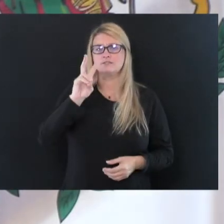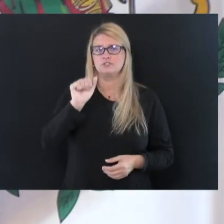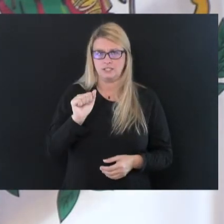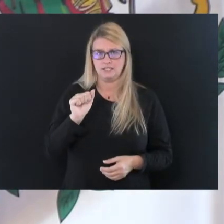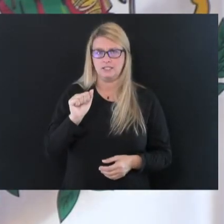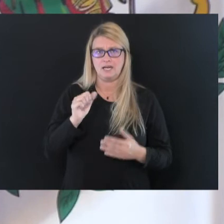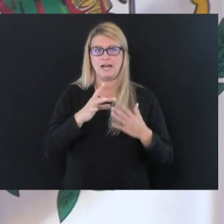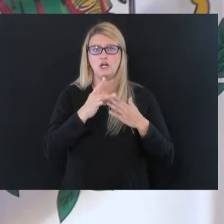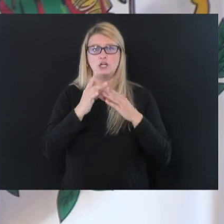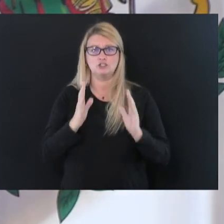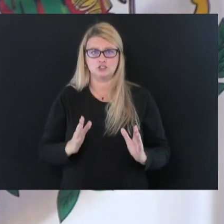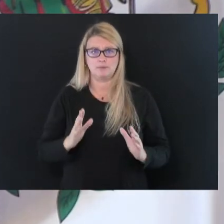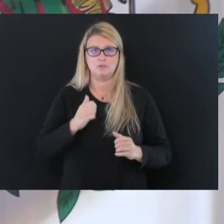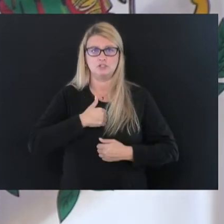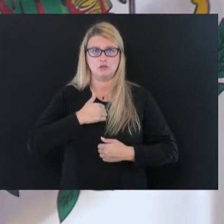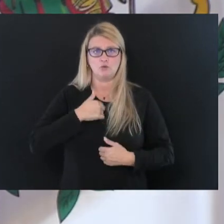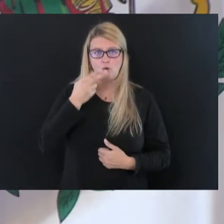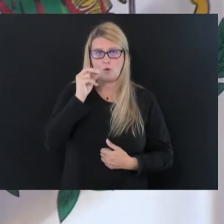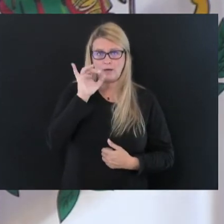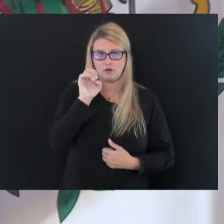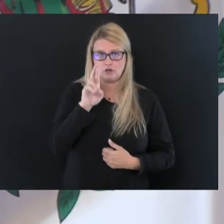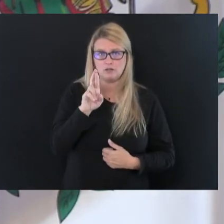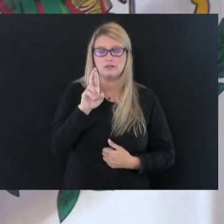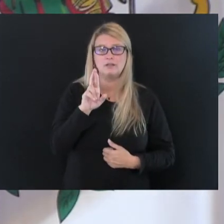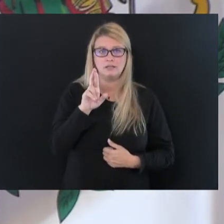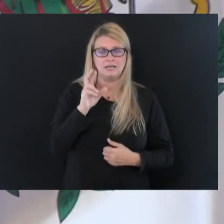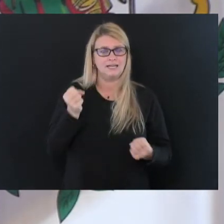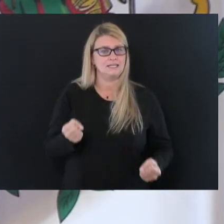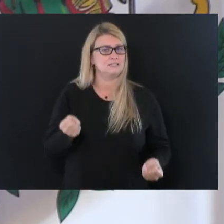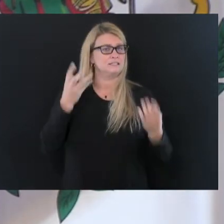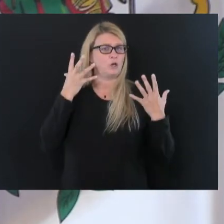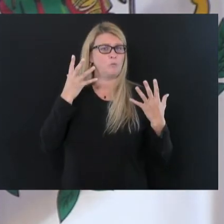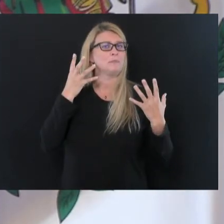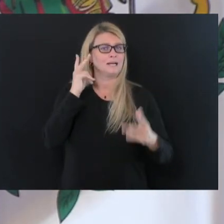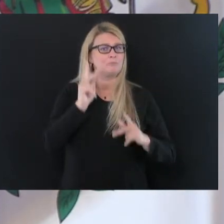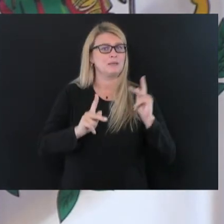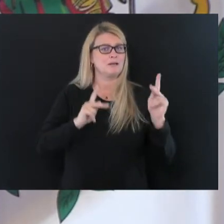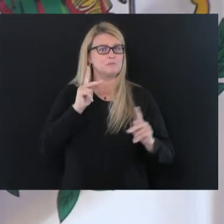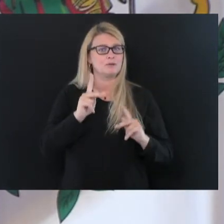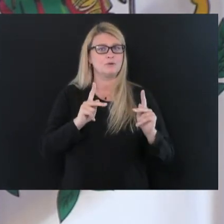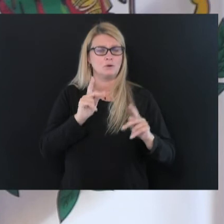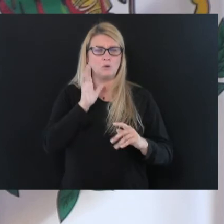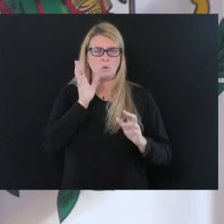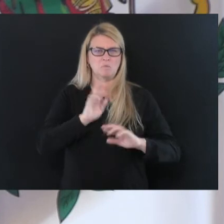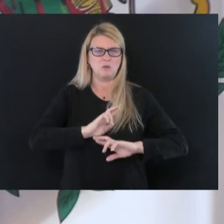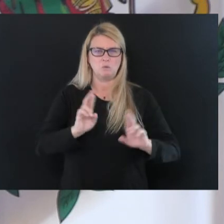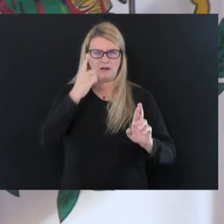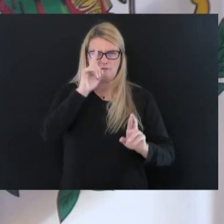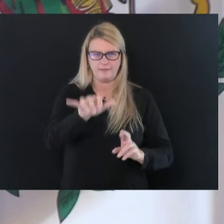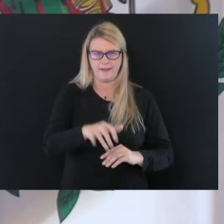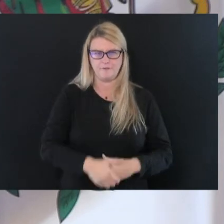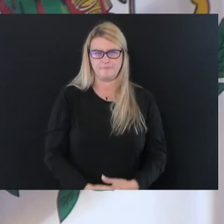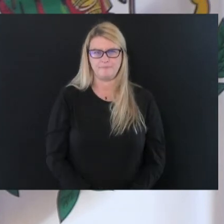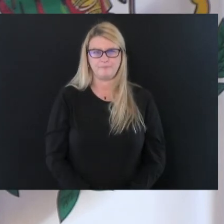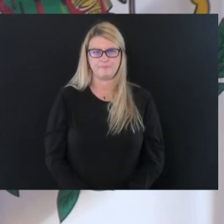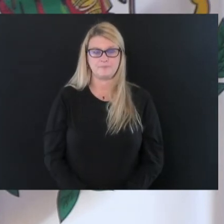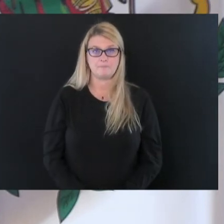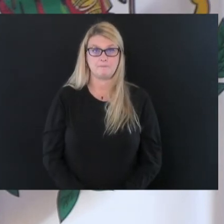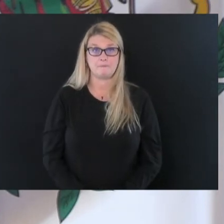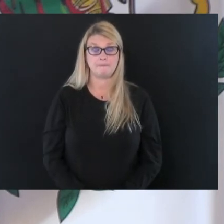our leadership of our General Hoyer and so many, and it'll be handled in a really great way. Another thing on the call,